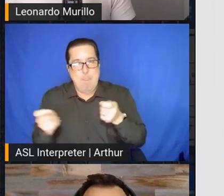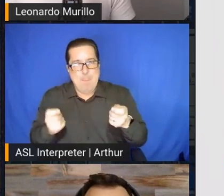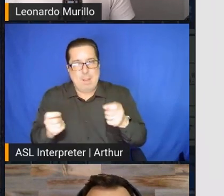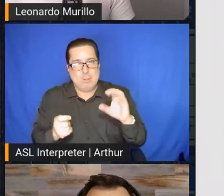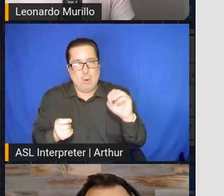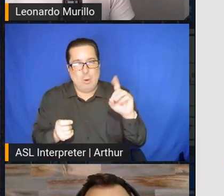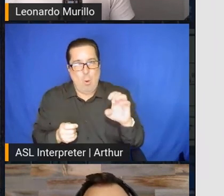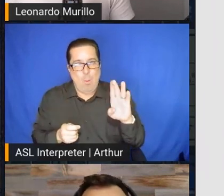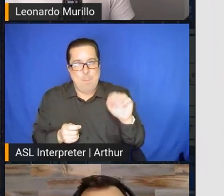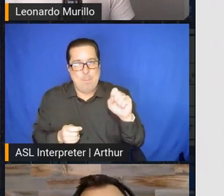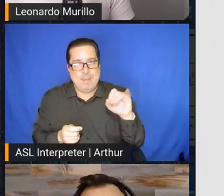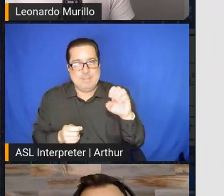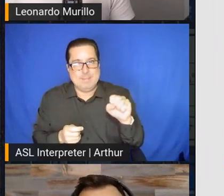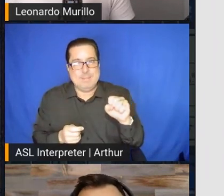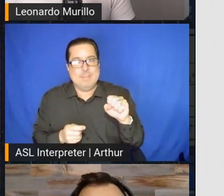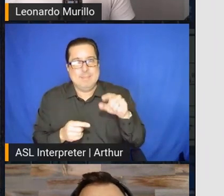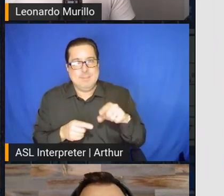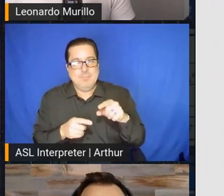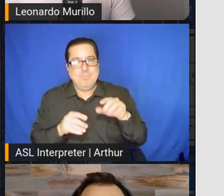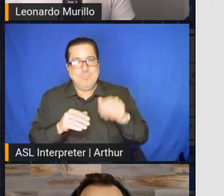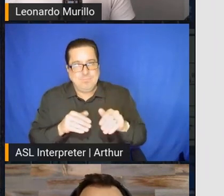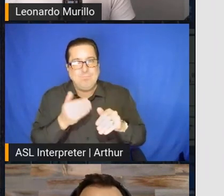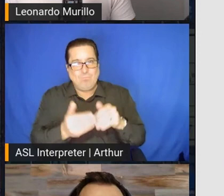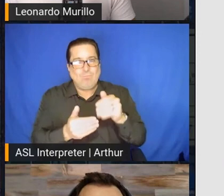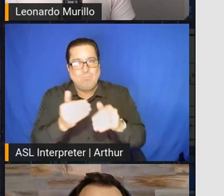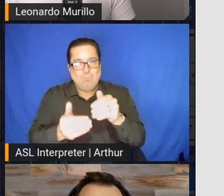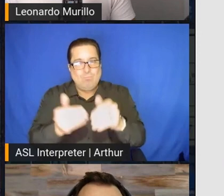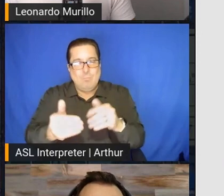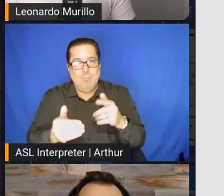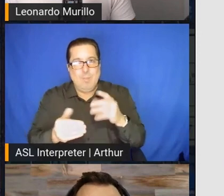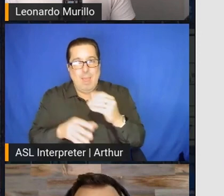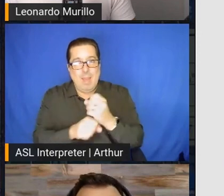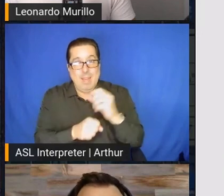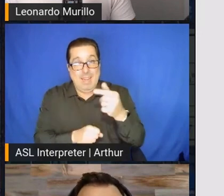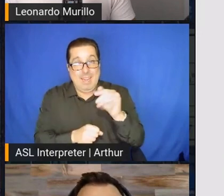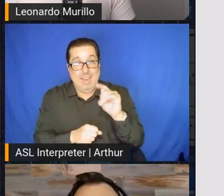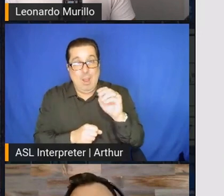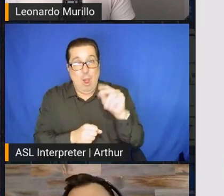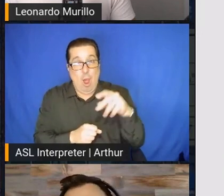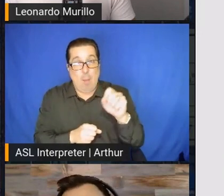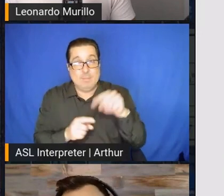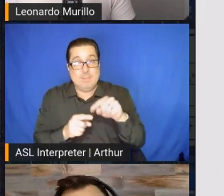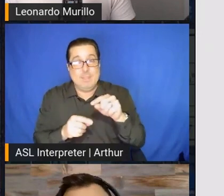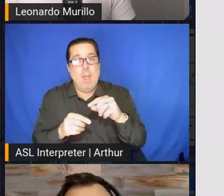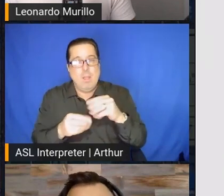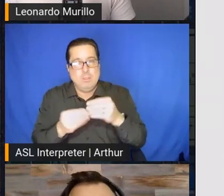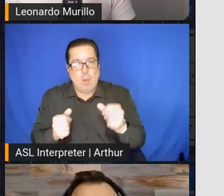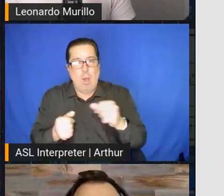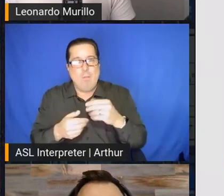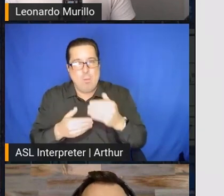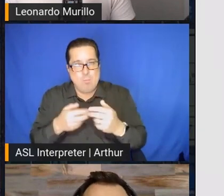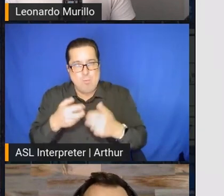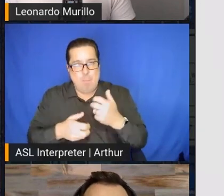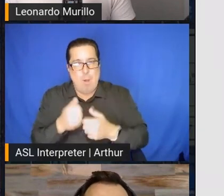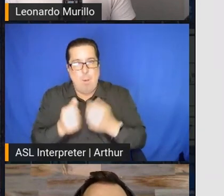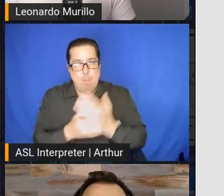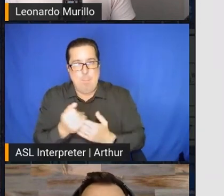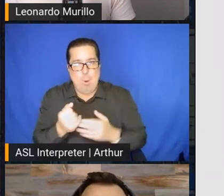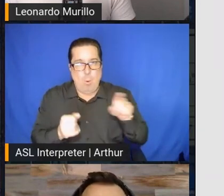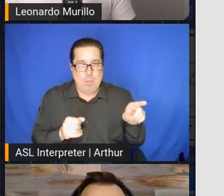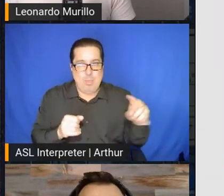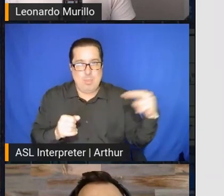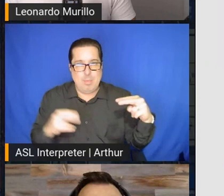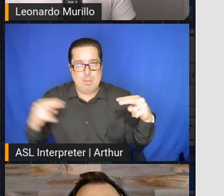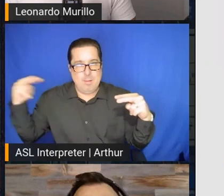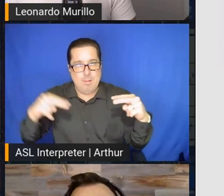to scale that side of it, of the process and the people. And GitOps is solving that problem on both sides of people being able to do stuff reliably and make